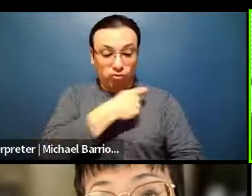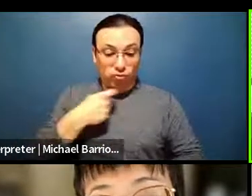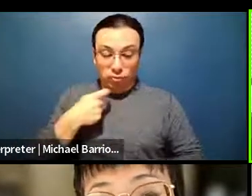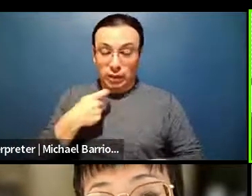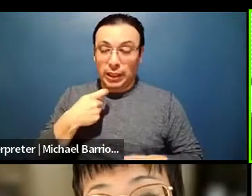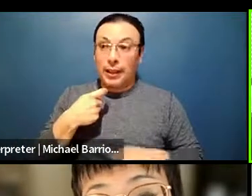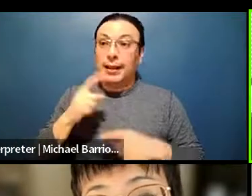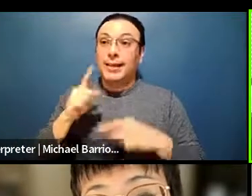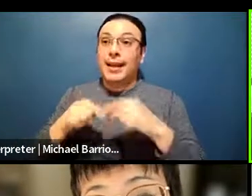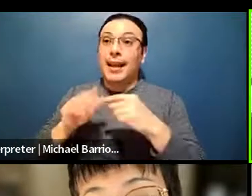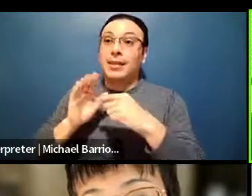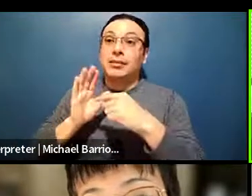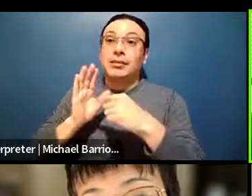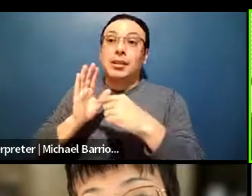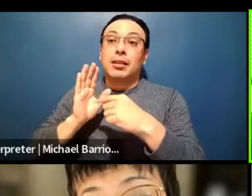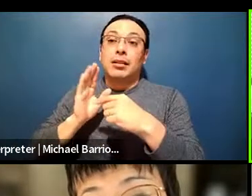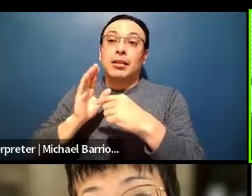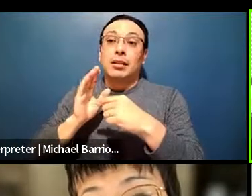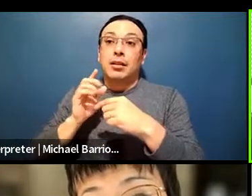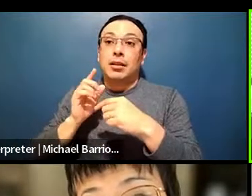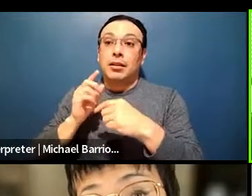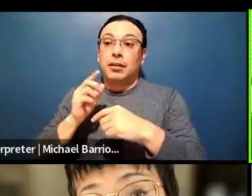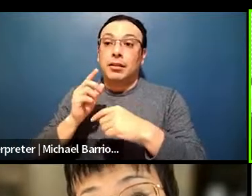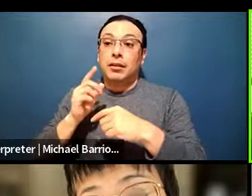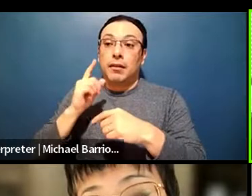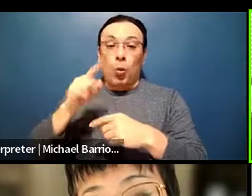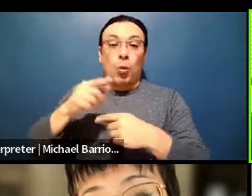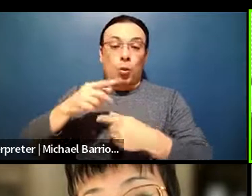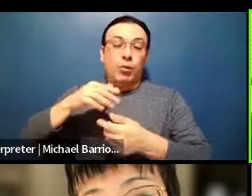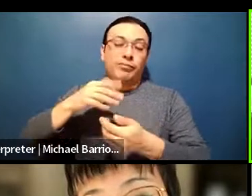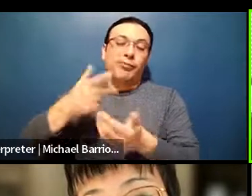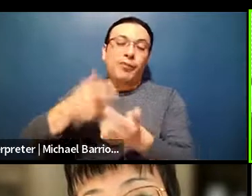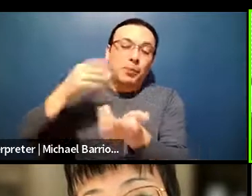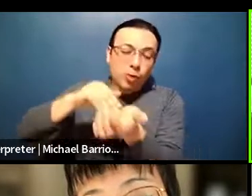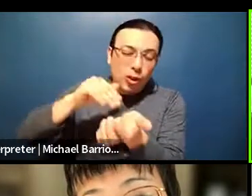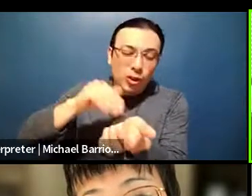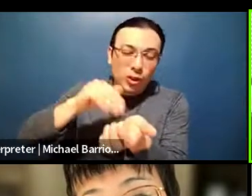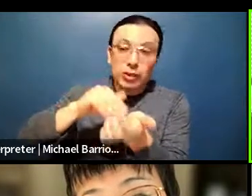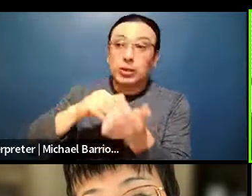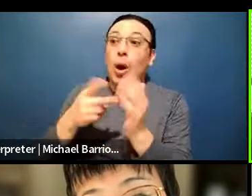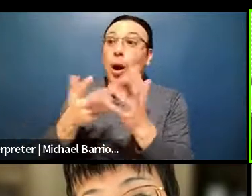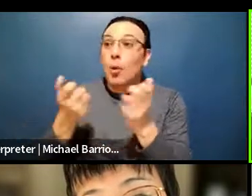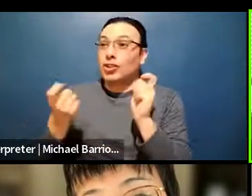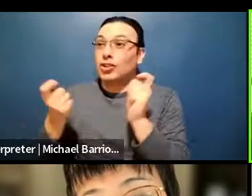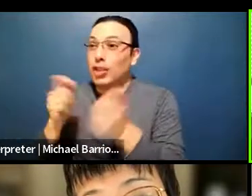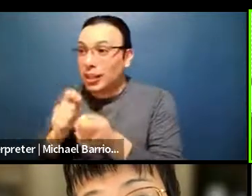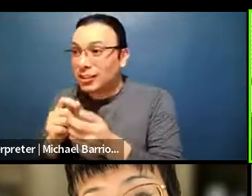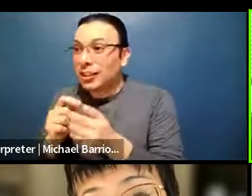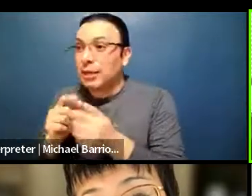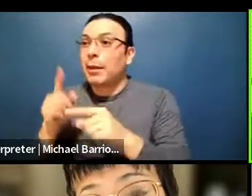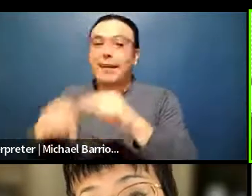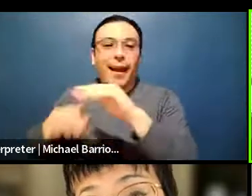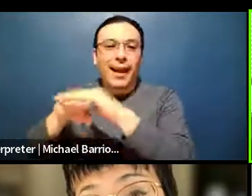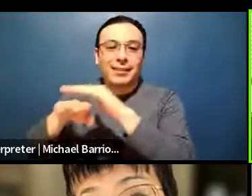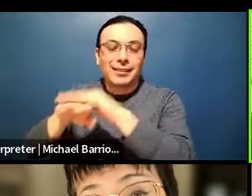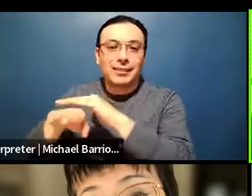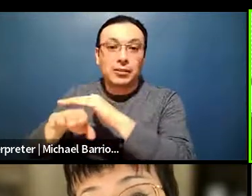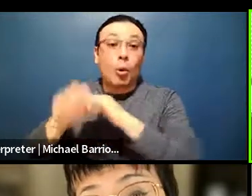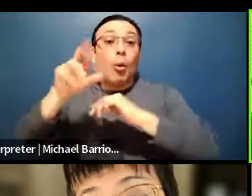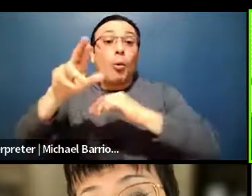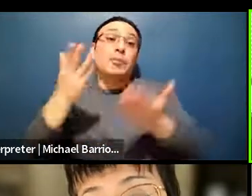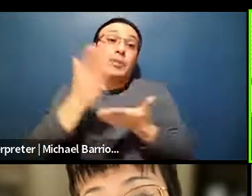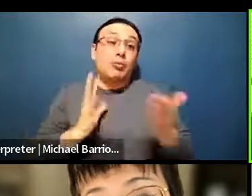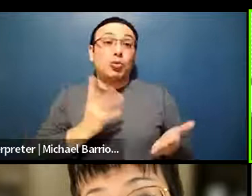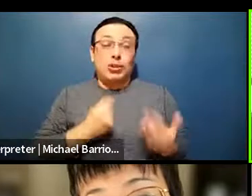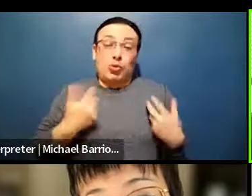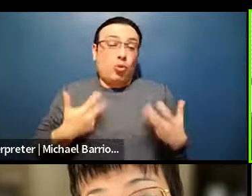access or want to access, or like a place where we might not want to change our presentation at all. And so we have